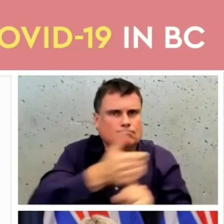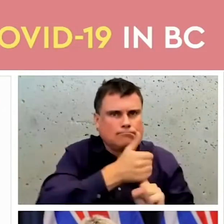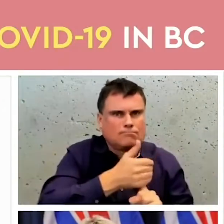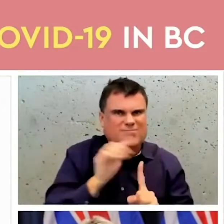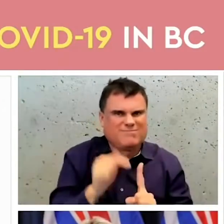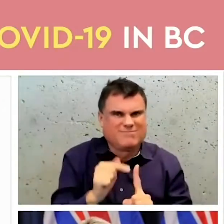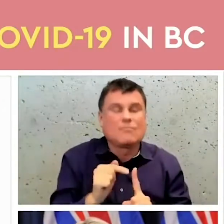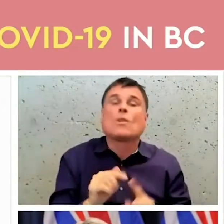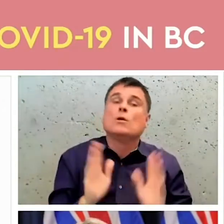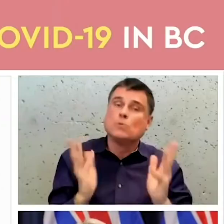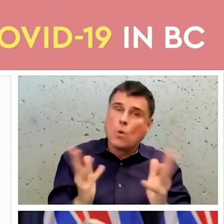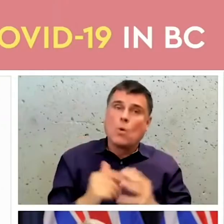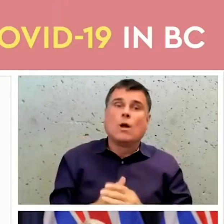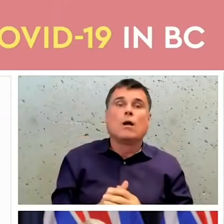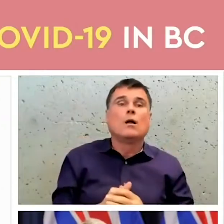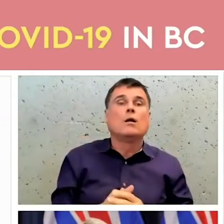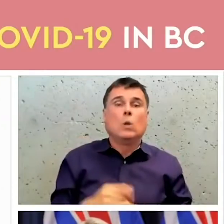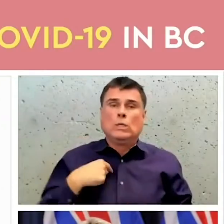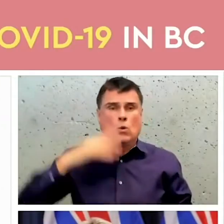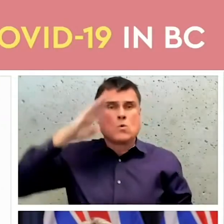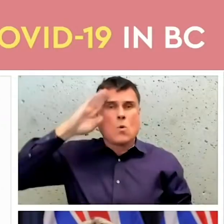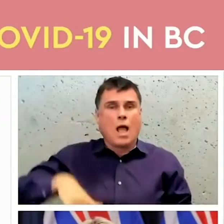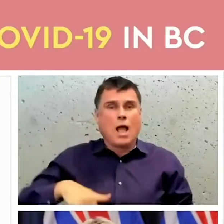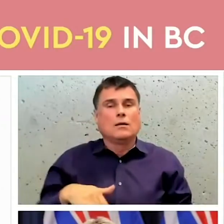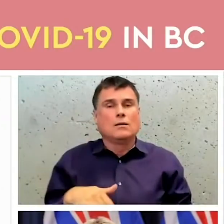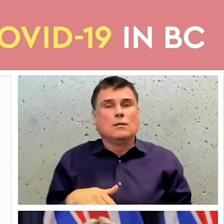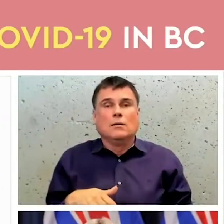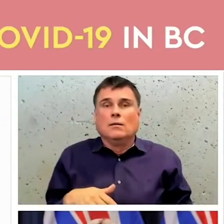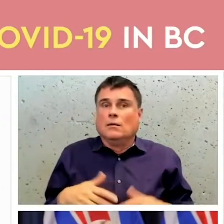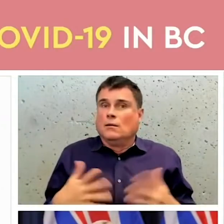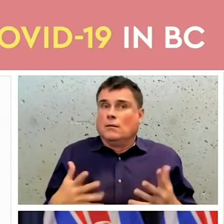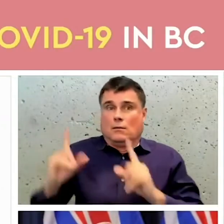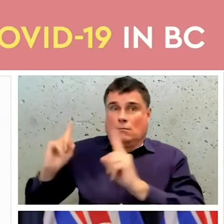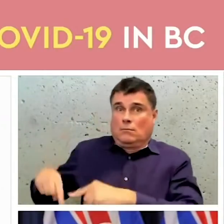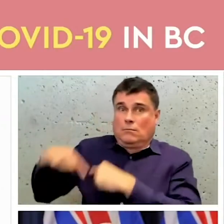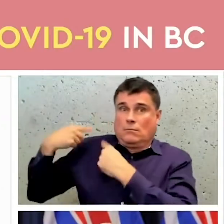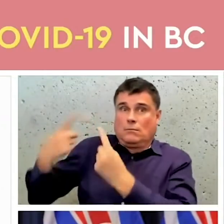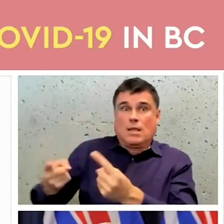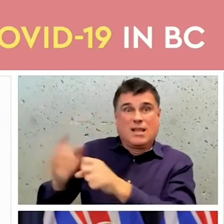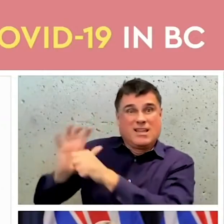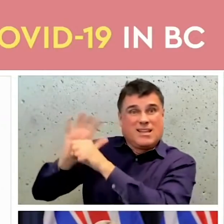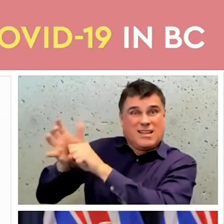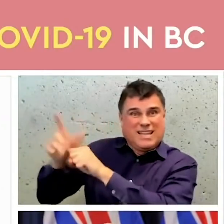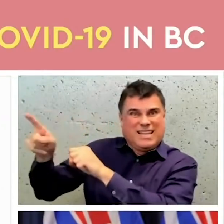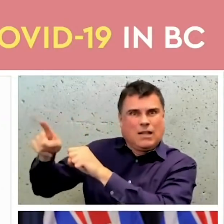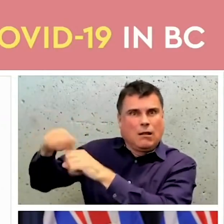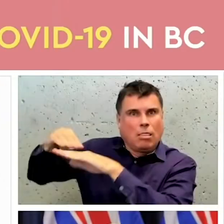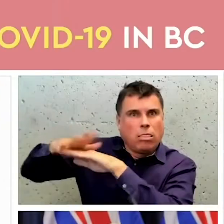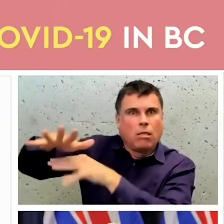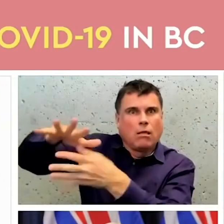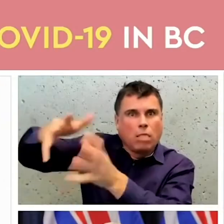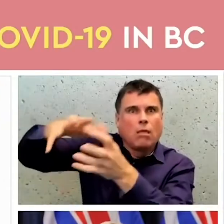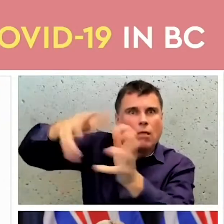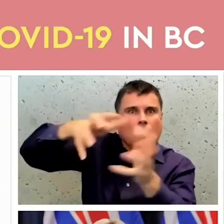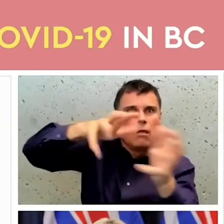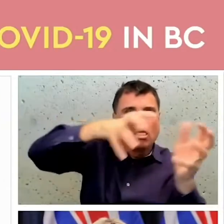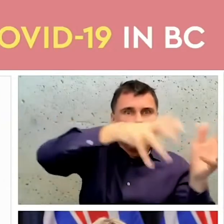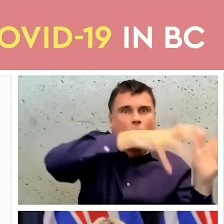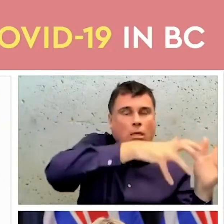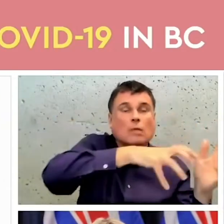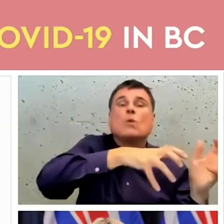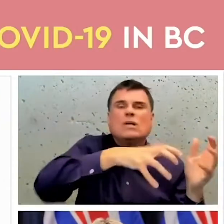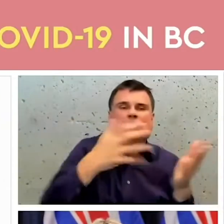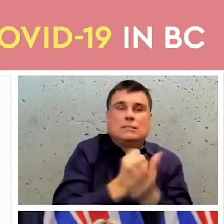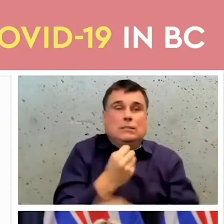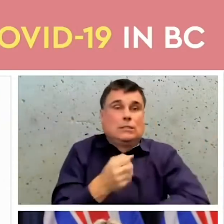get over some of the very severe disruptions we've had from the pandemic in our lives. And this,